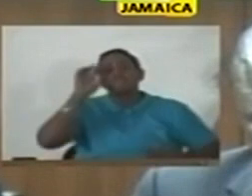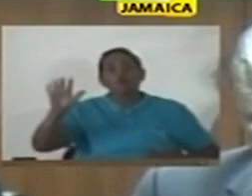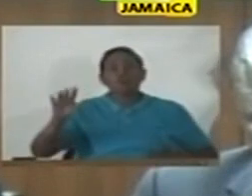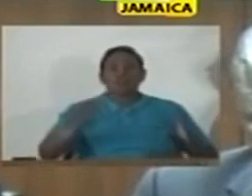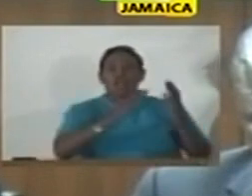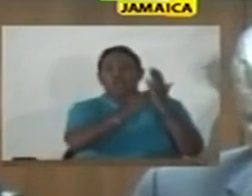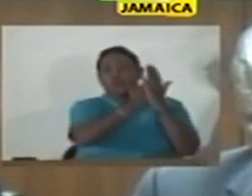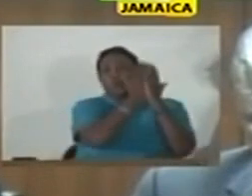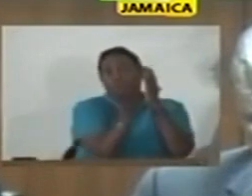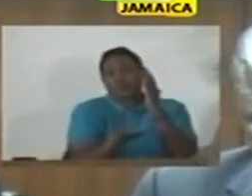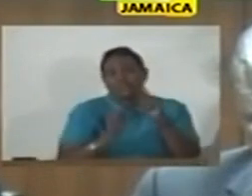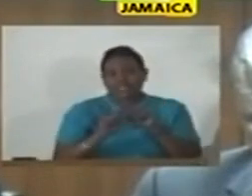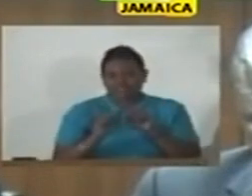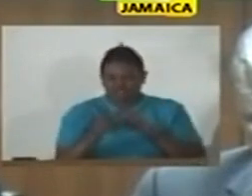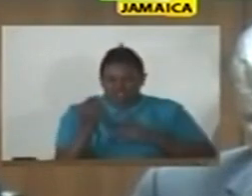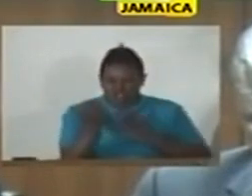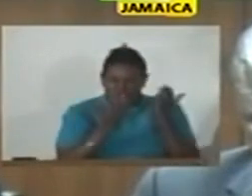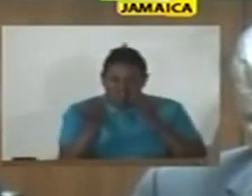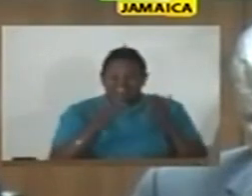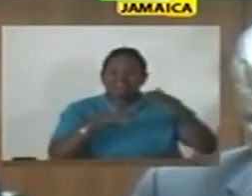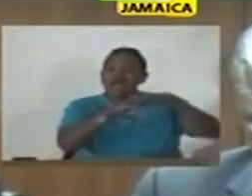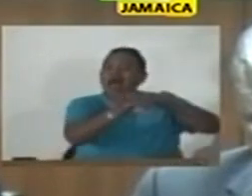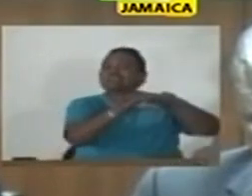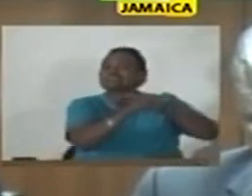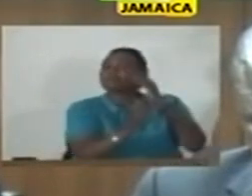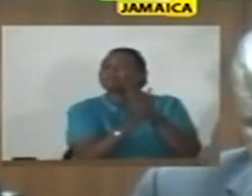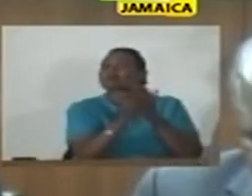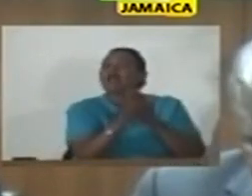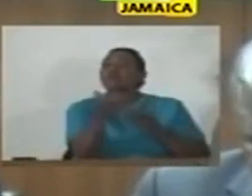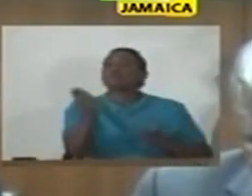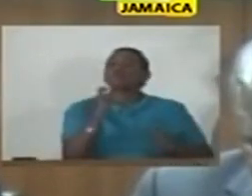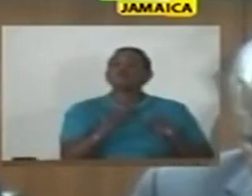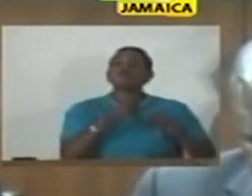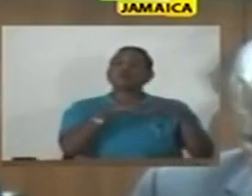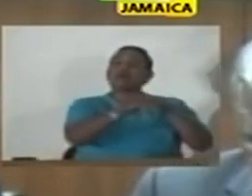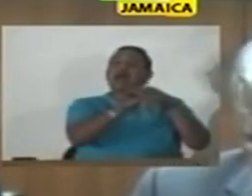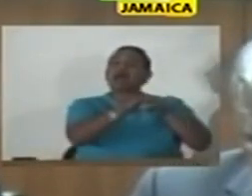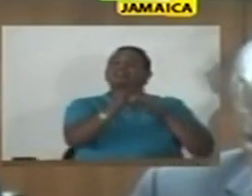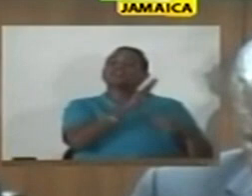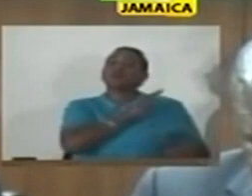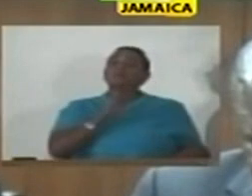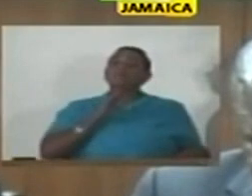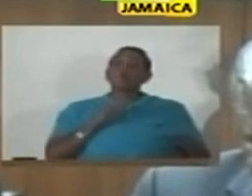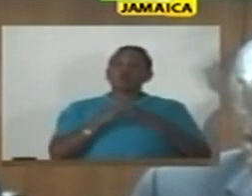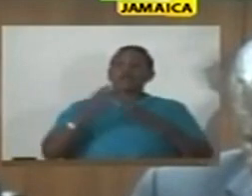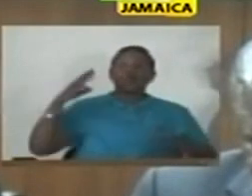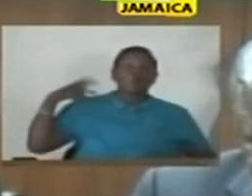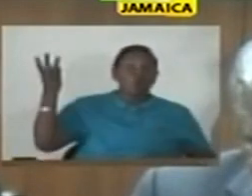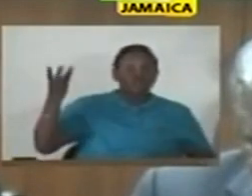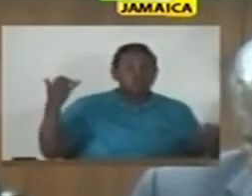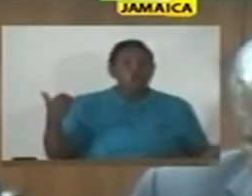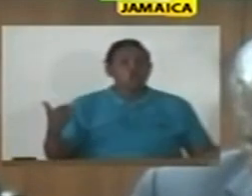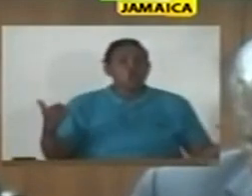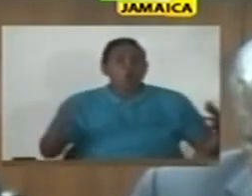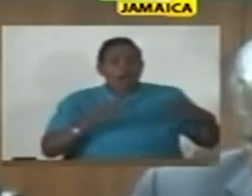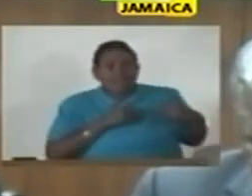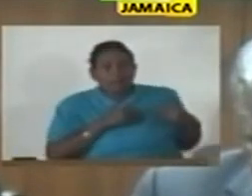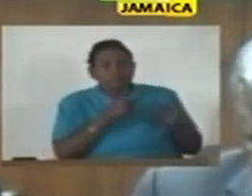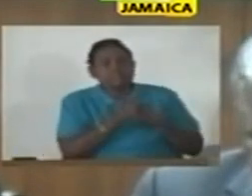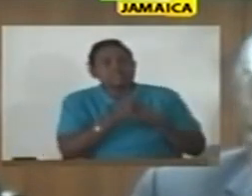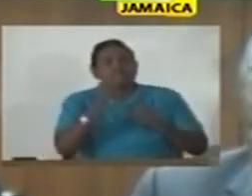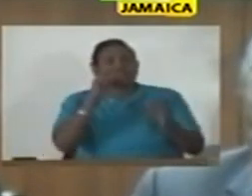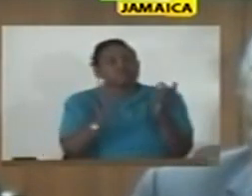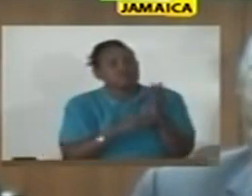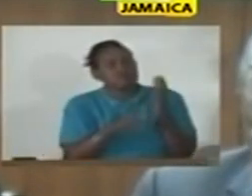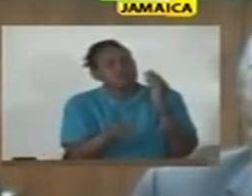of services. The accessibility manual obtained from the Access Board in Washington, D.C. is being adapted and